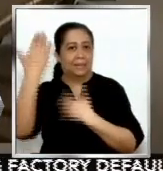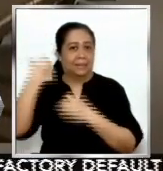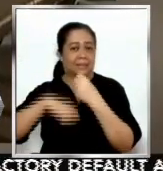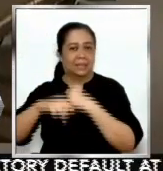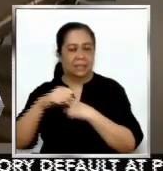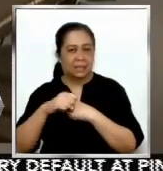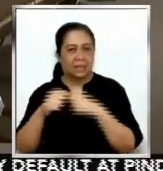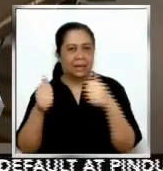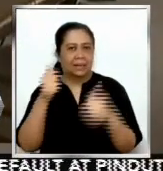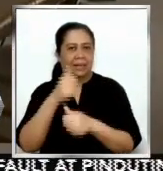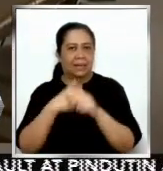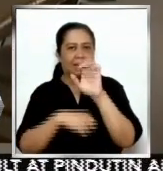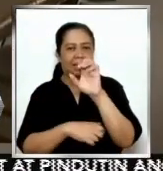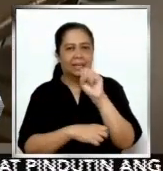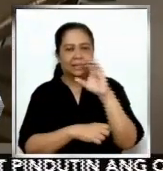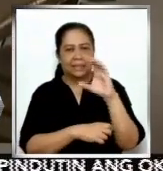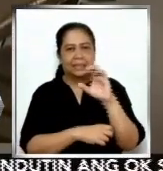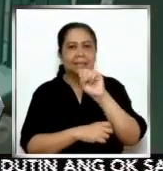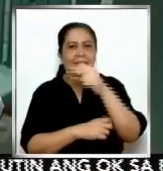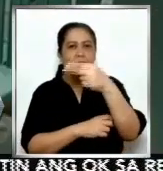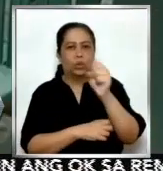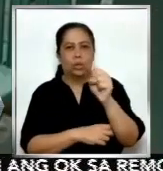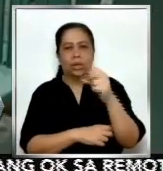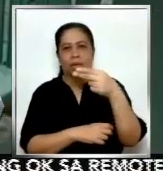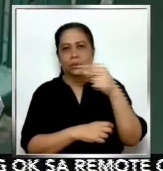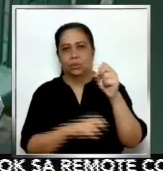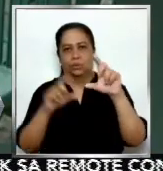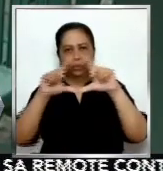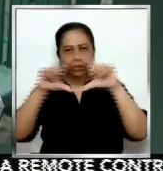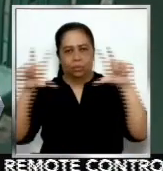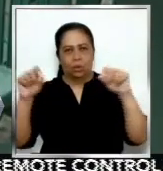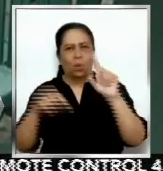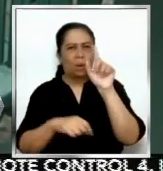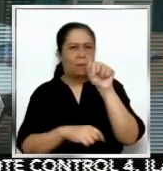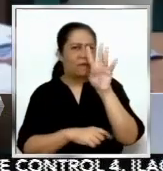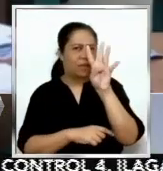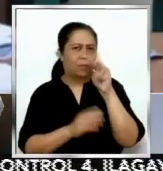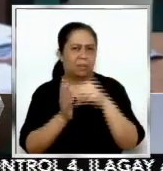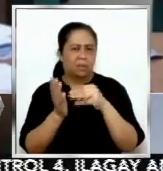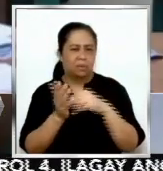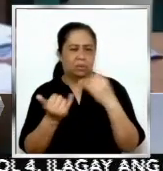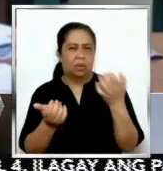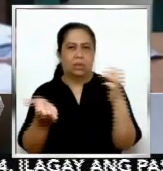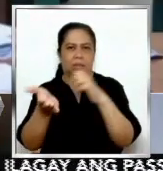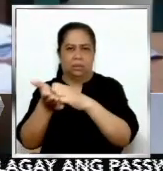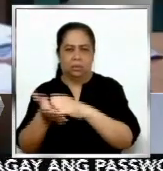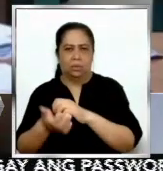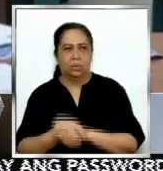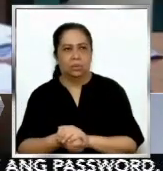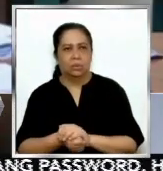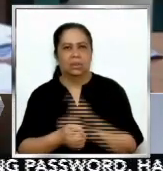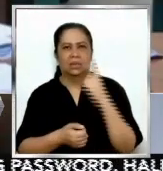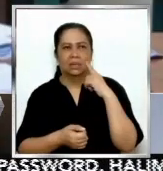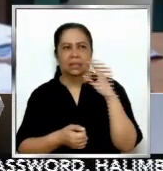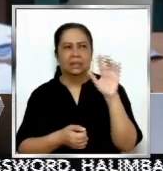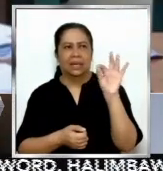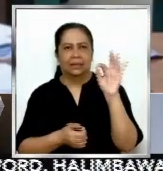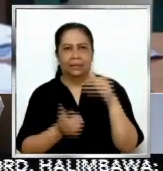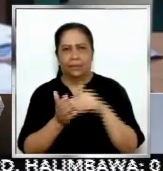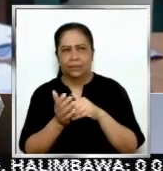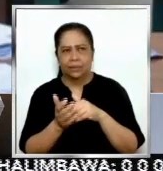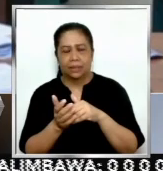ilalim ng ESC at Senior High School Voucher Program, nasa 1.4 million na lang ngayong taon. The ESC amount of 9,000 for